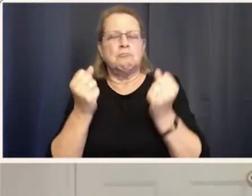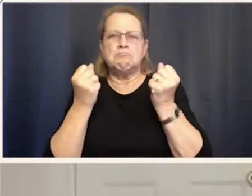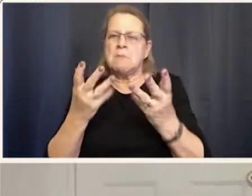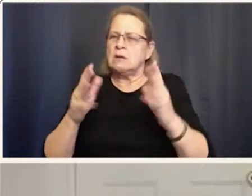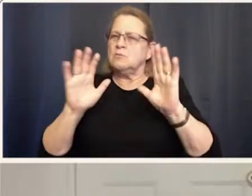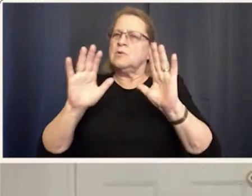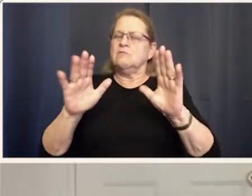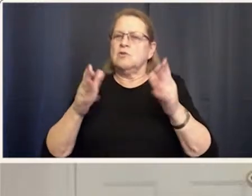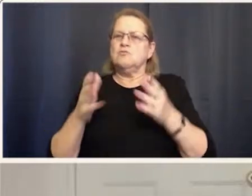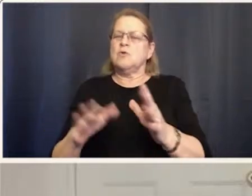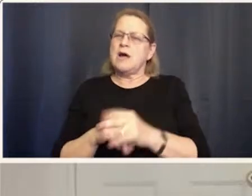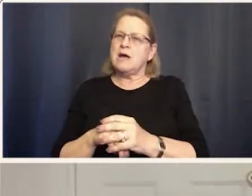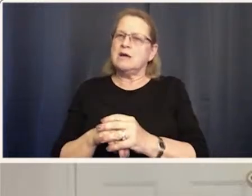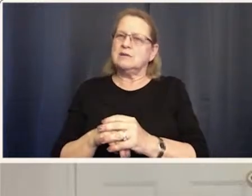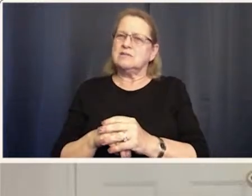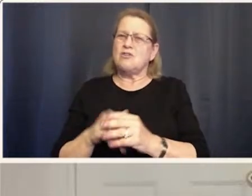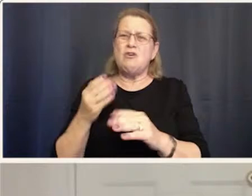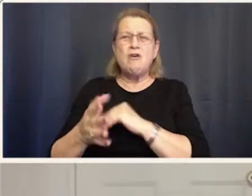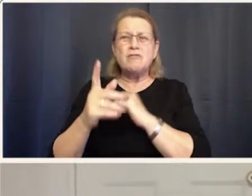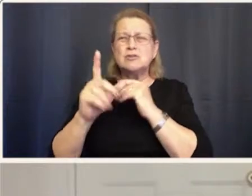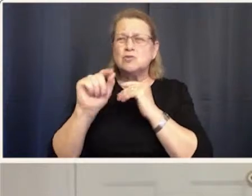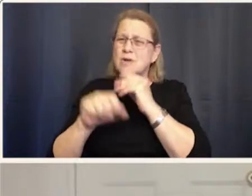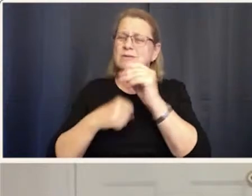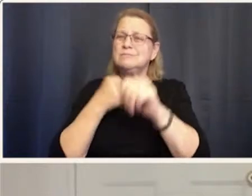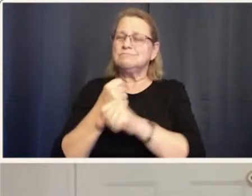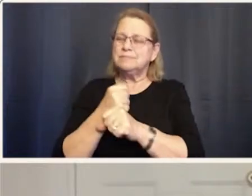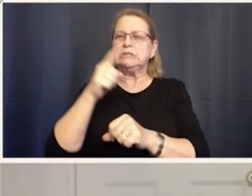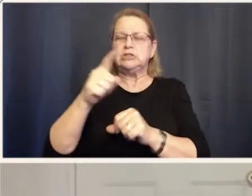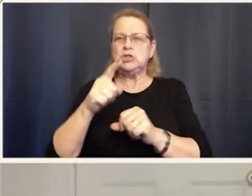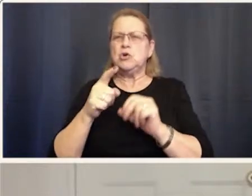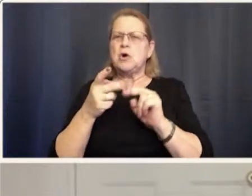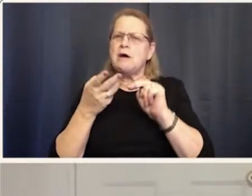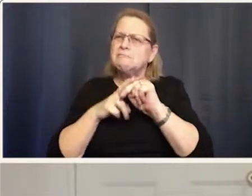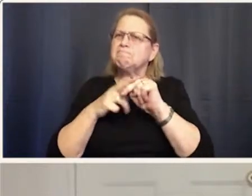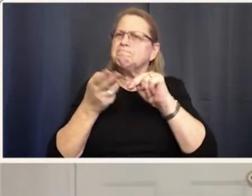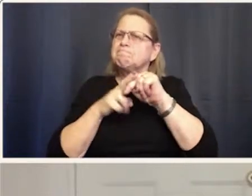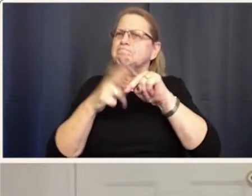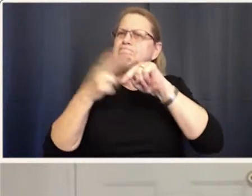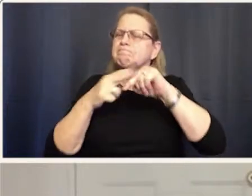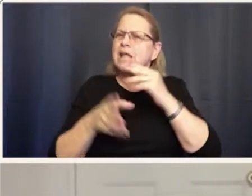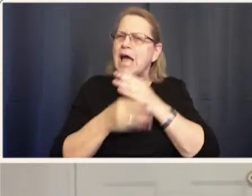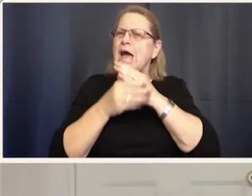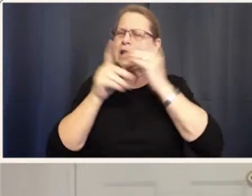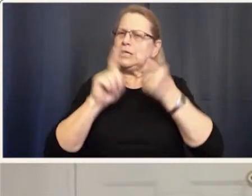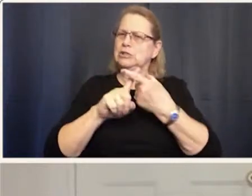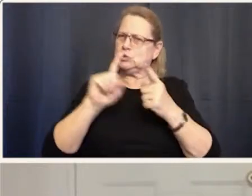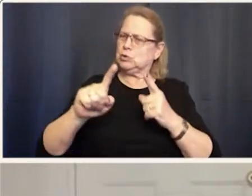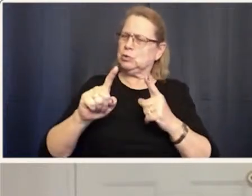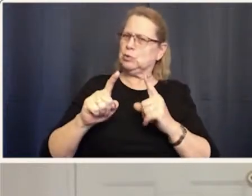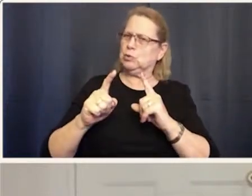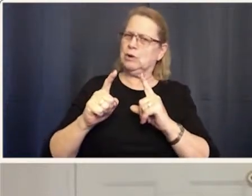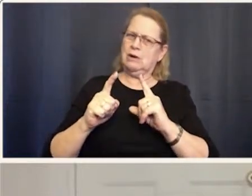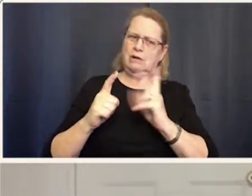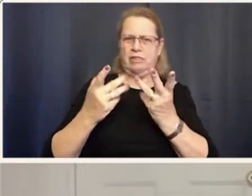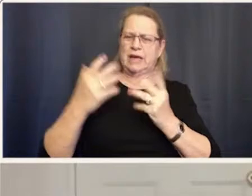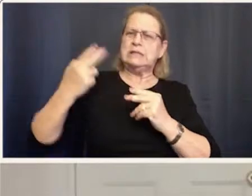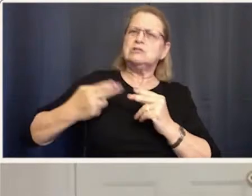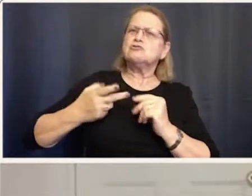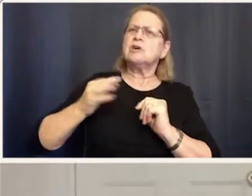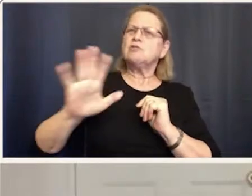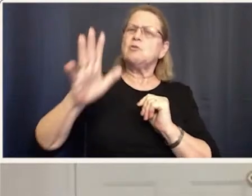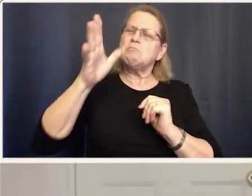extraordinary ways. For over 20 years, you have built on the legacy that your mom started, bringing your passion